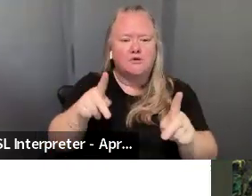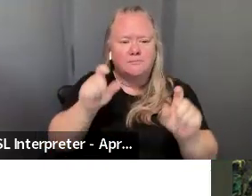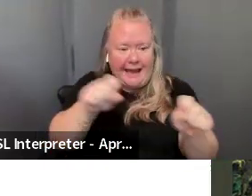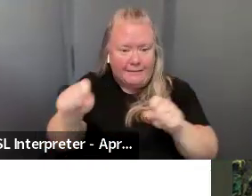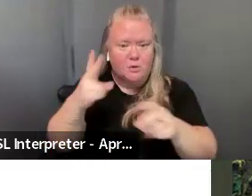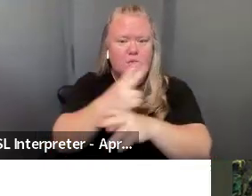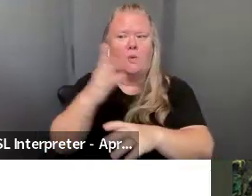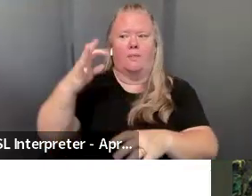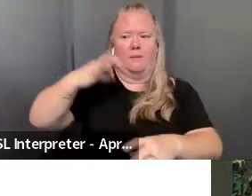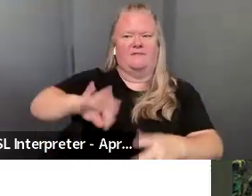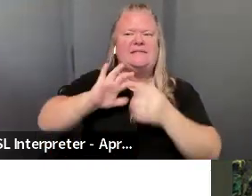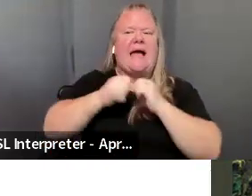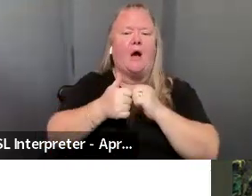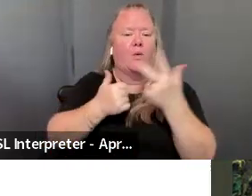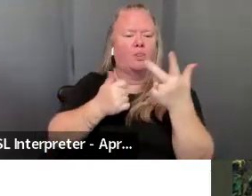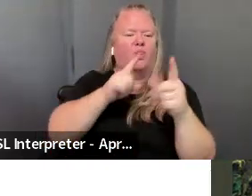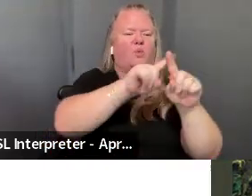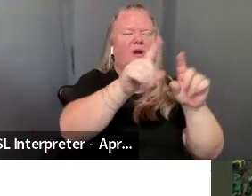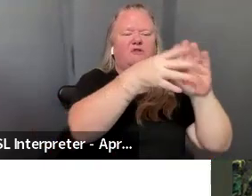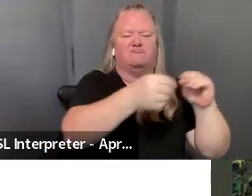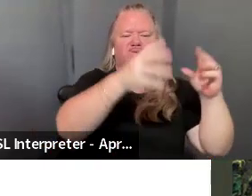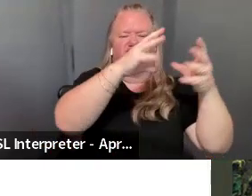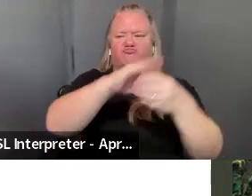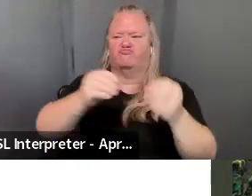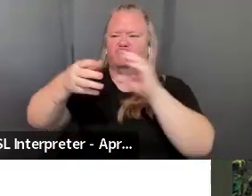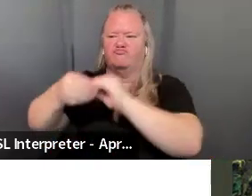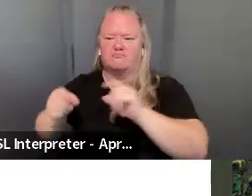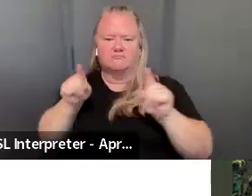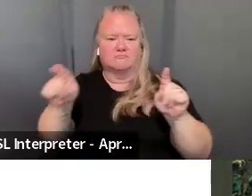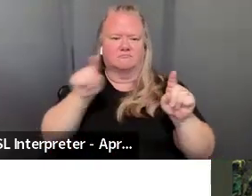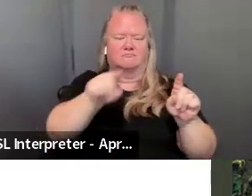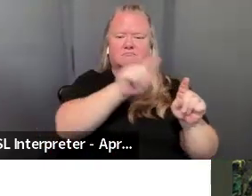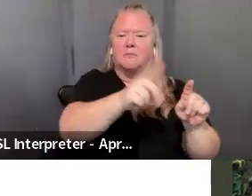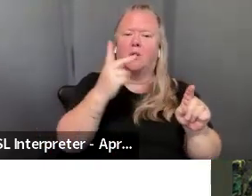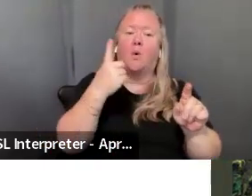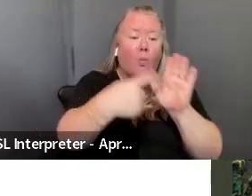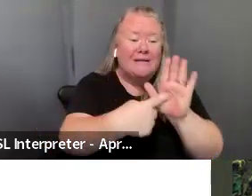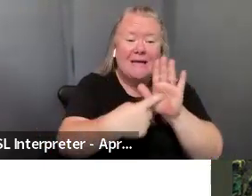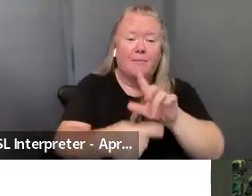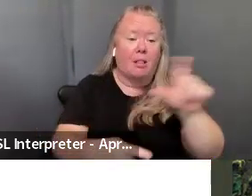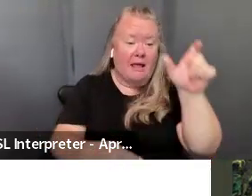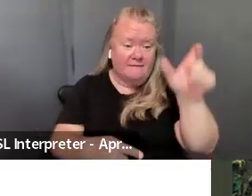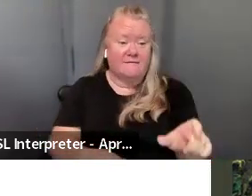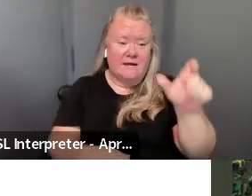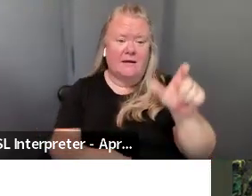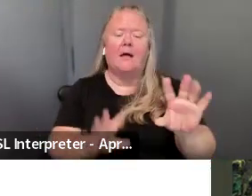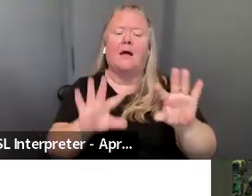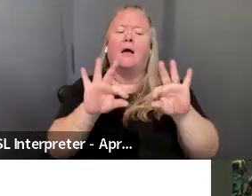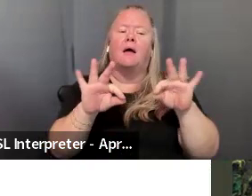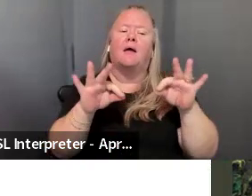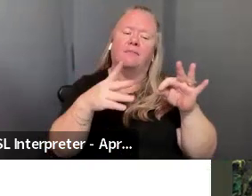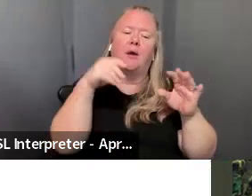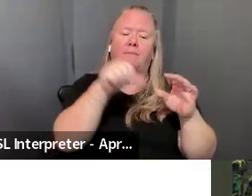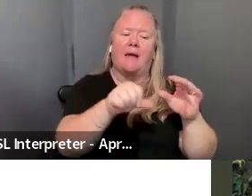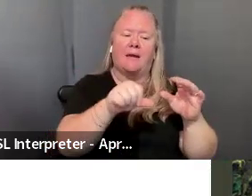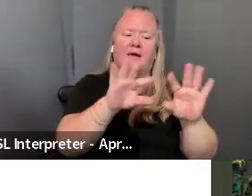use their benefits, 3 different scenarios. Just to share one example right on the left-hand side there, paying